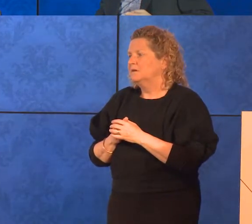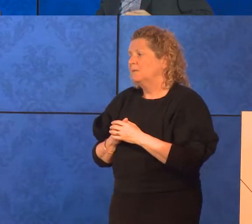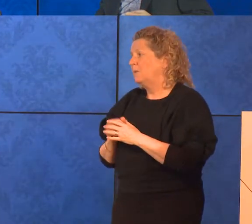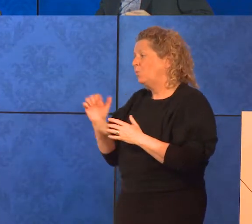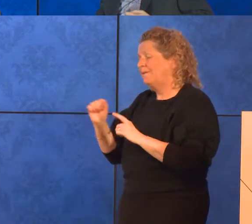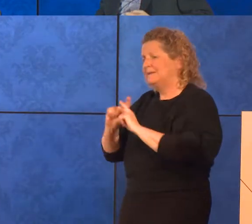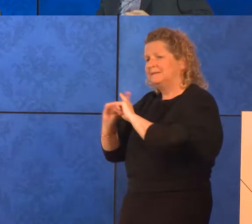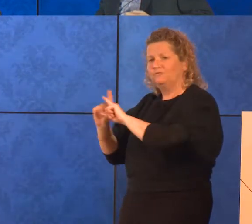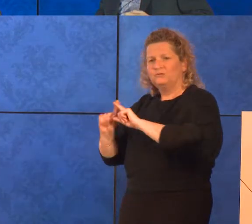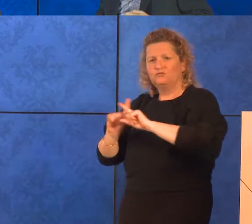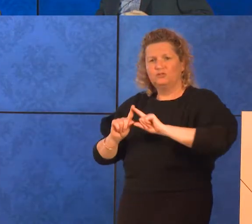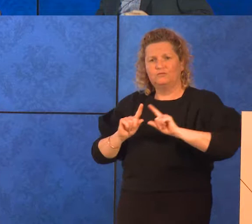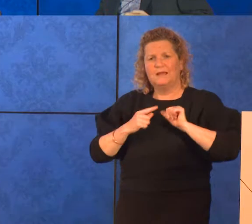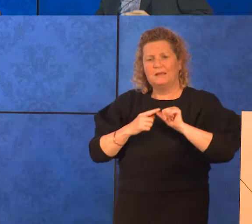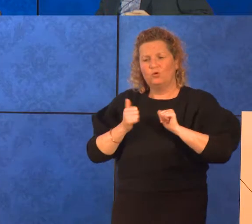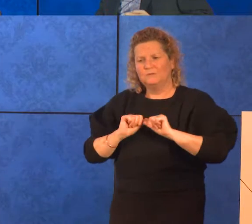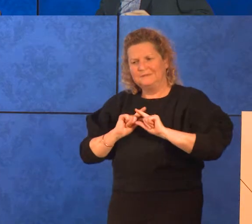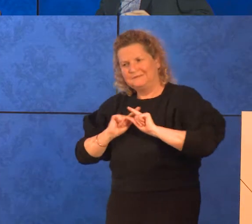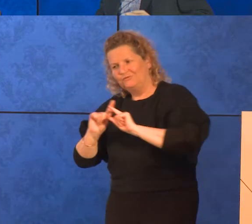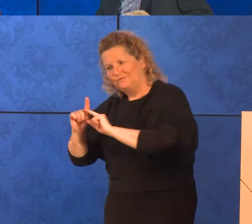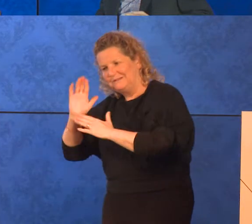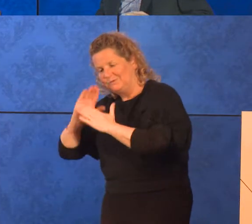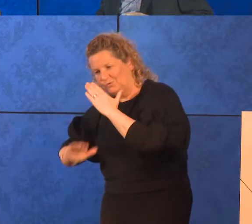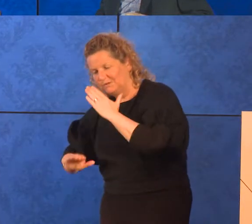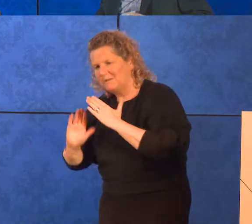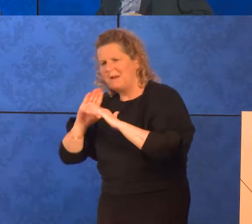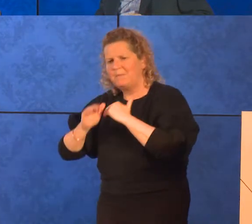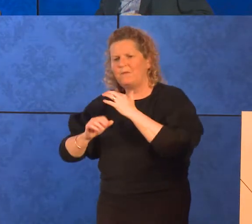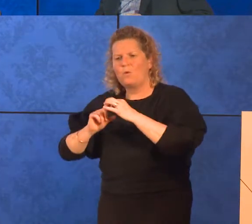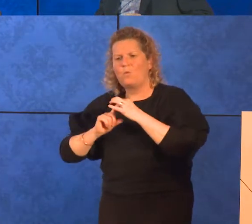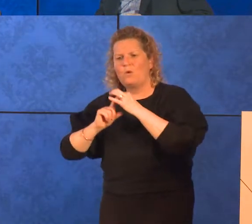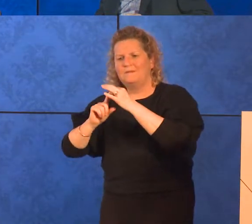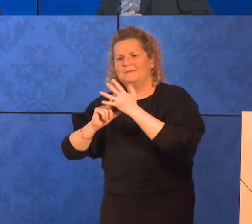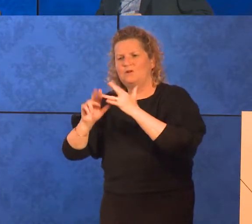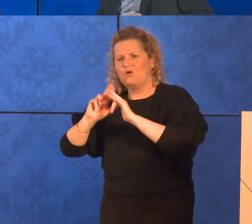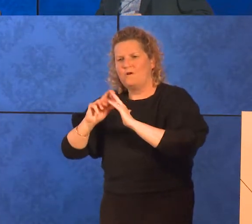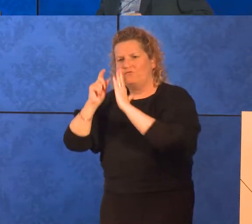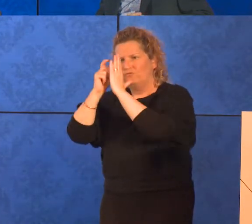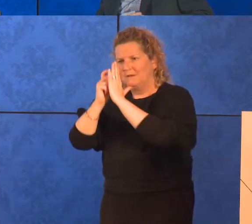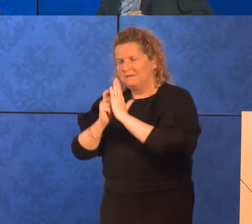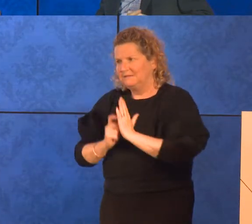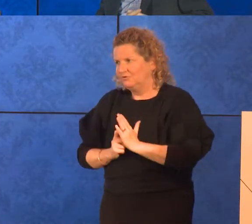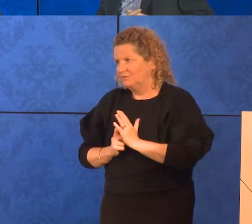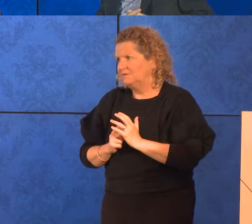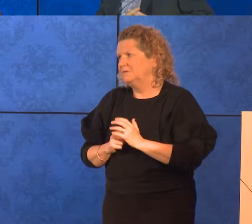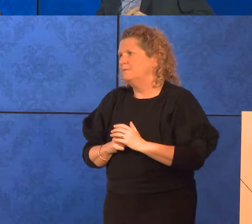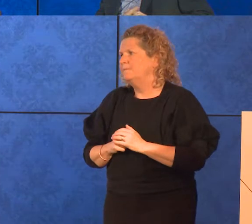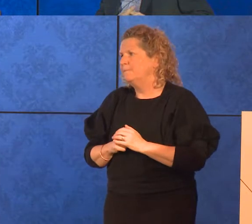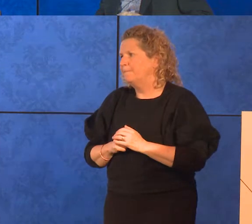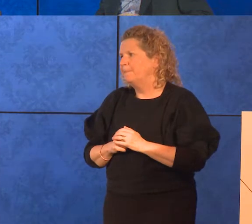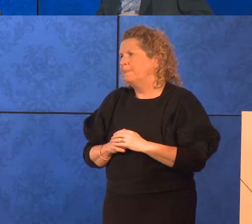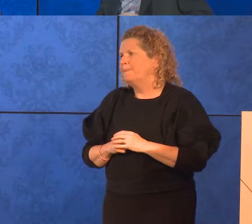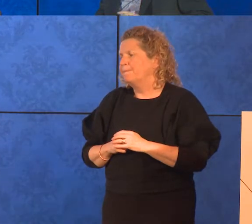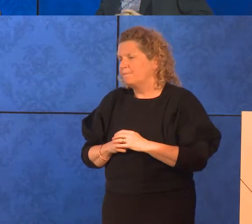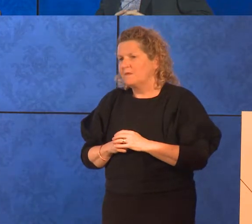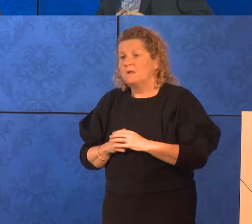commissions, but it's about the quality of recommendations. And I ask that in the in the context of having, in